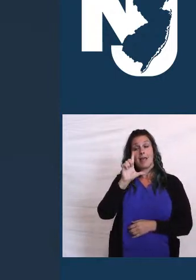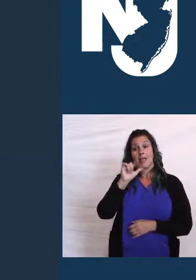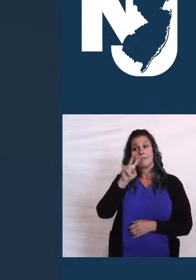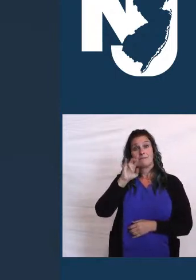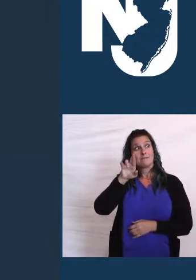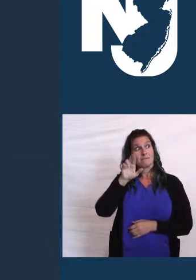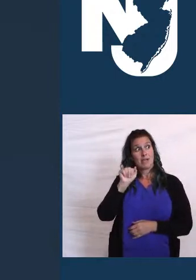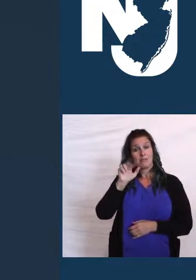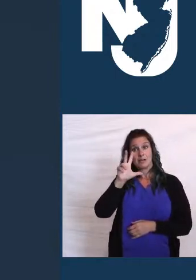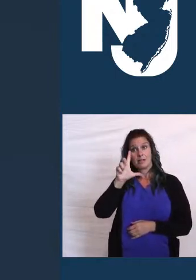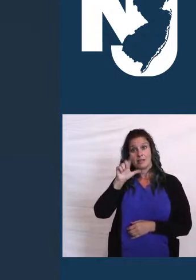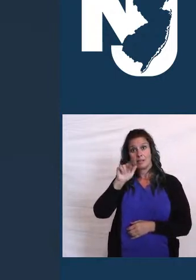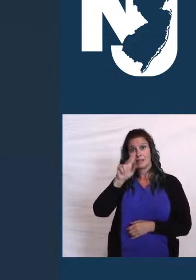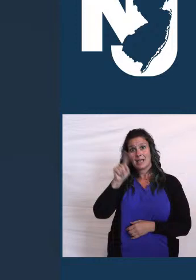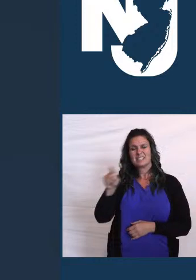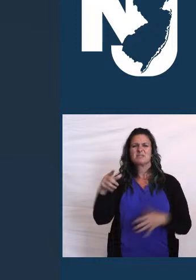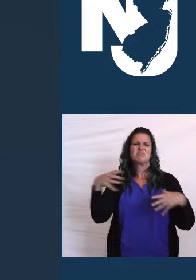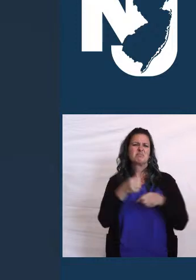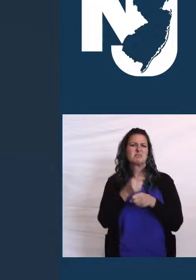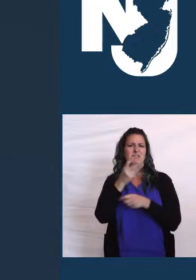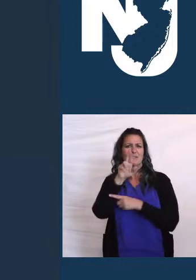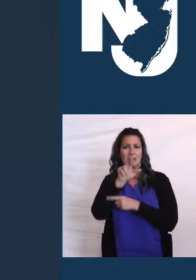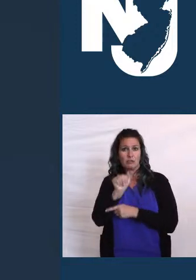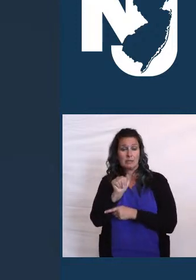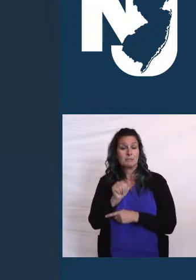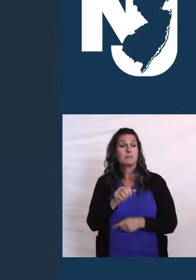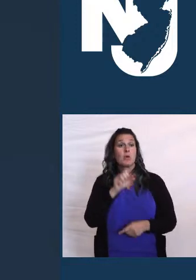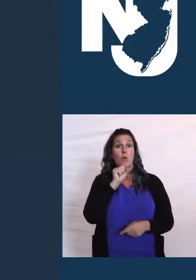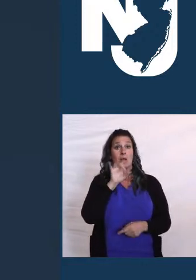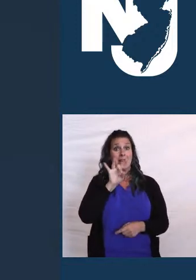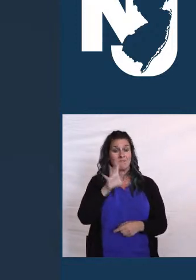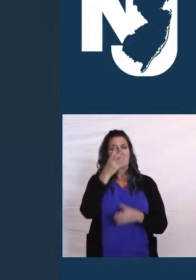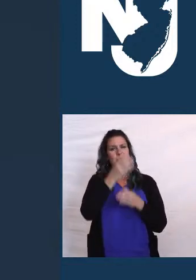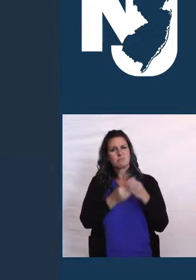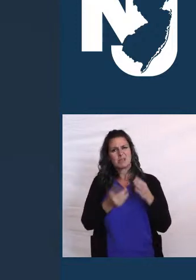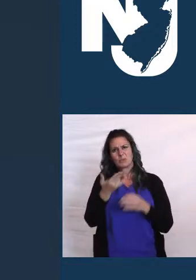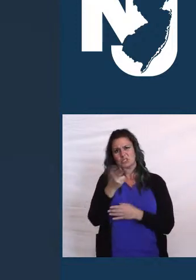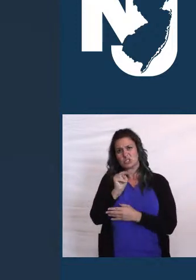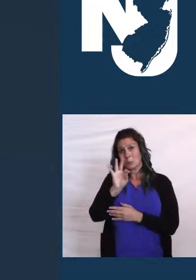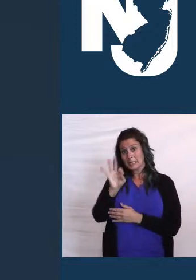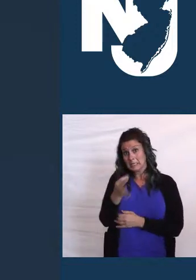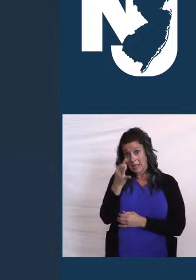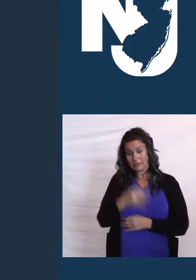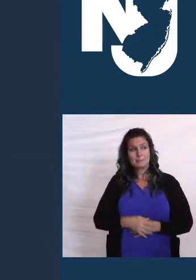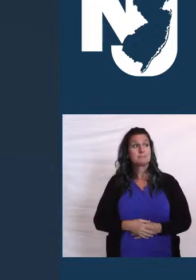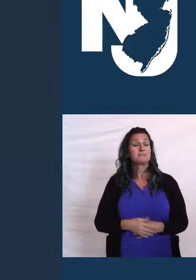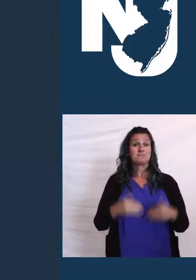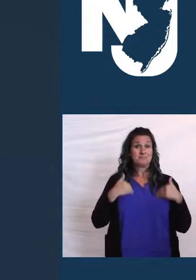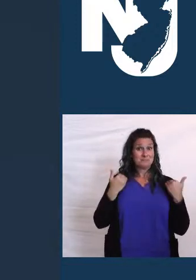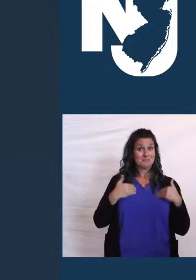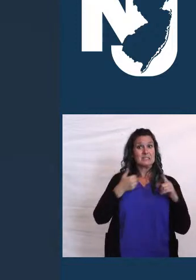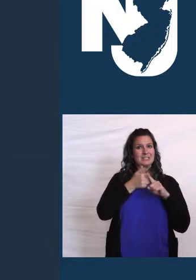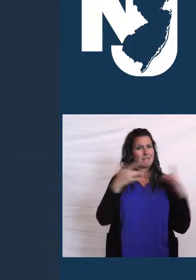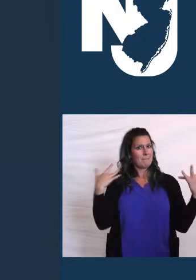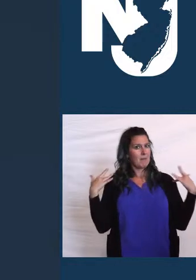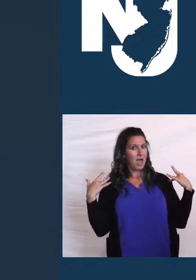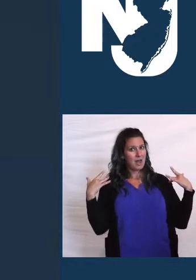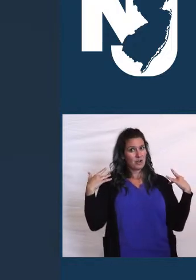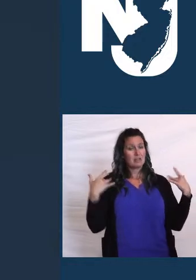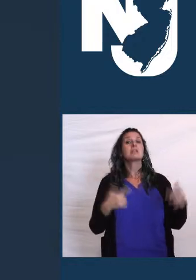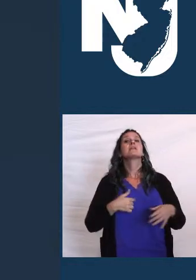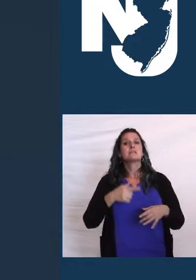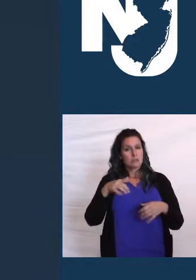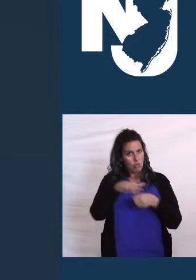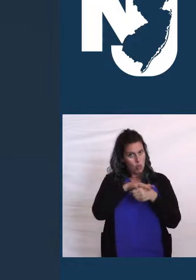known by many, was 85 years old when she passed on January 9th. As a youth, Vera was a model and locally was